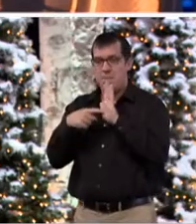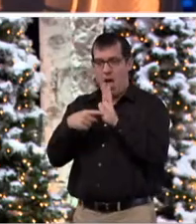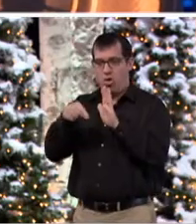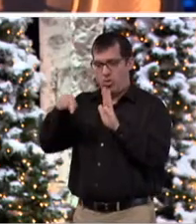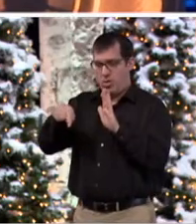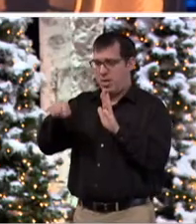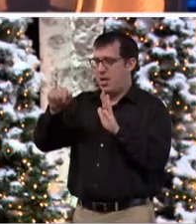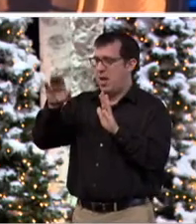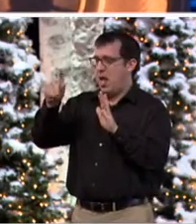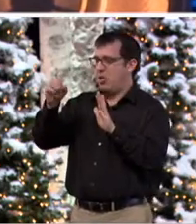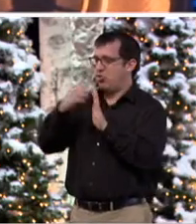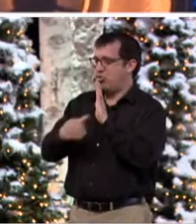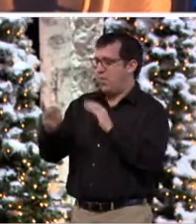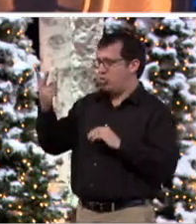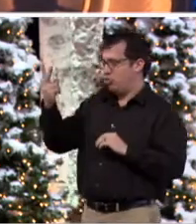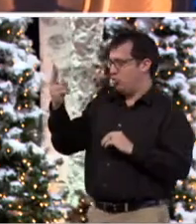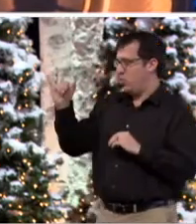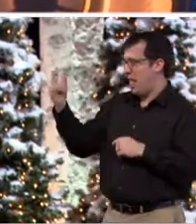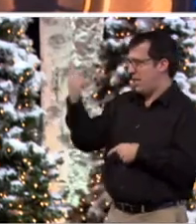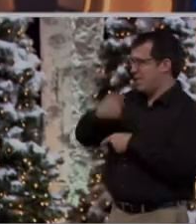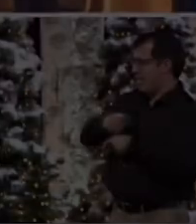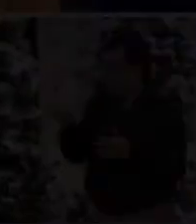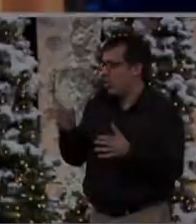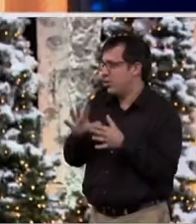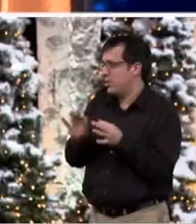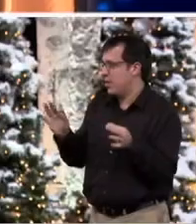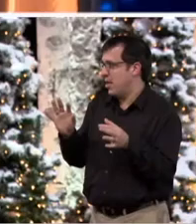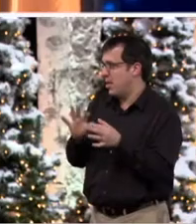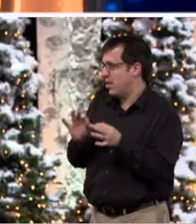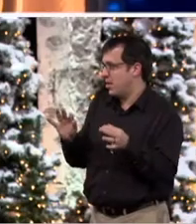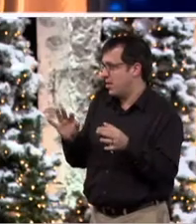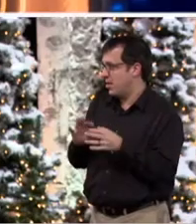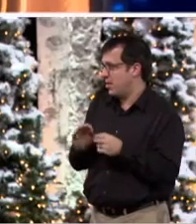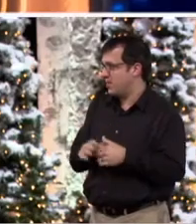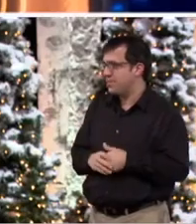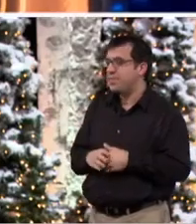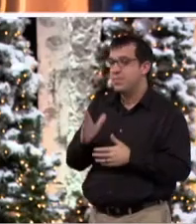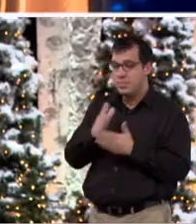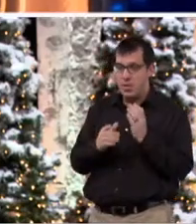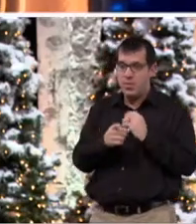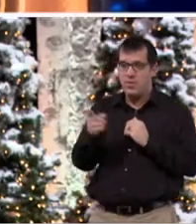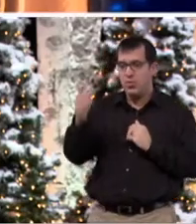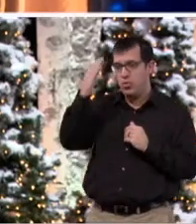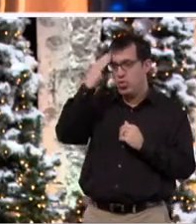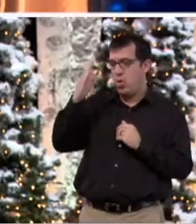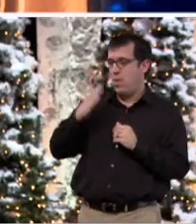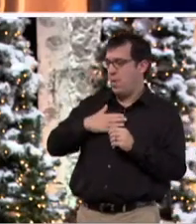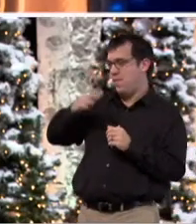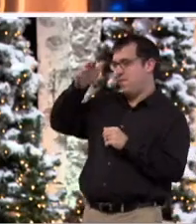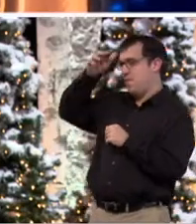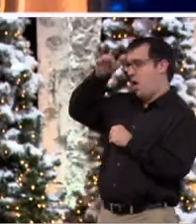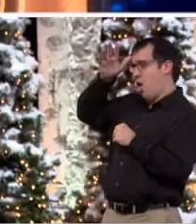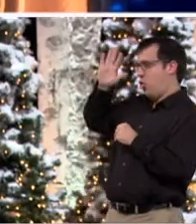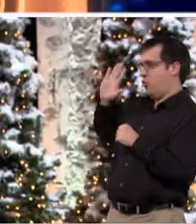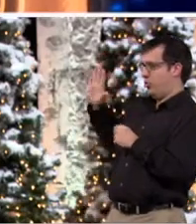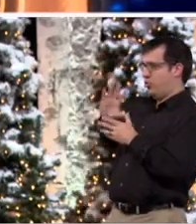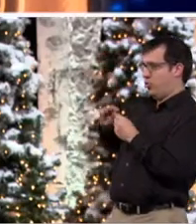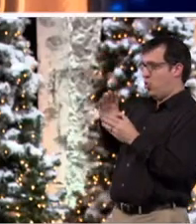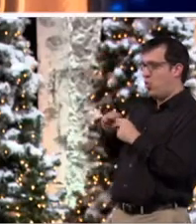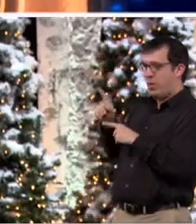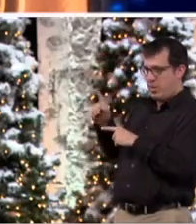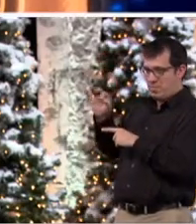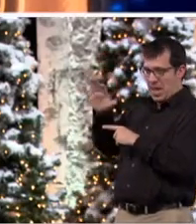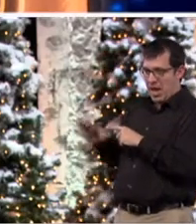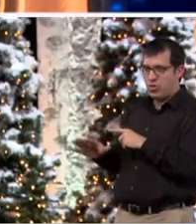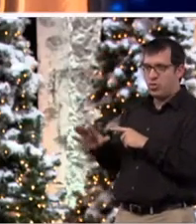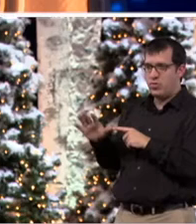chapter 2 on the day of Pentecost. Some of you know the story of my father. My dad was a pastor